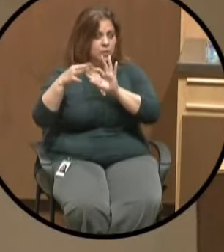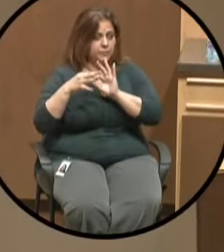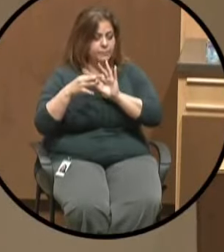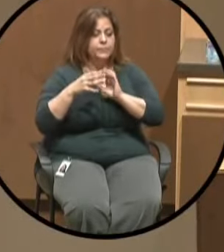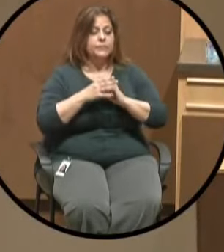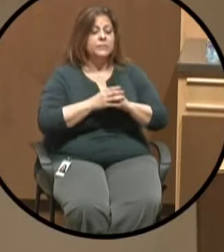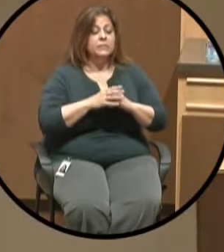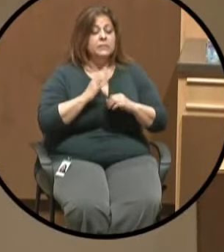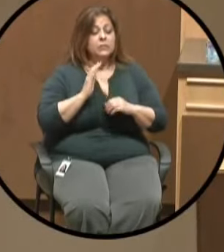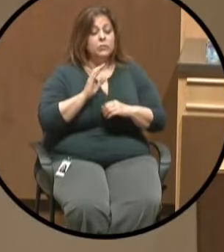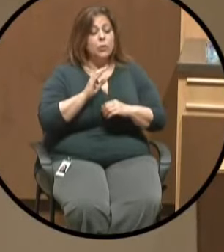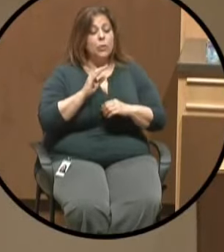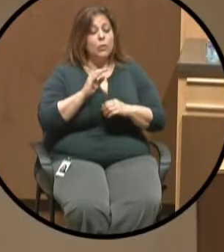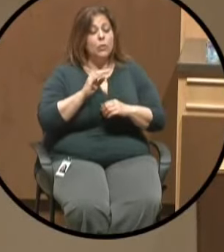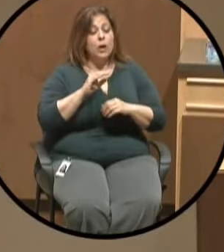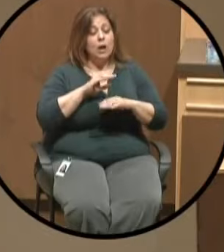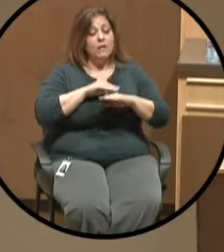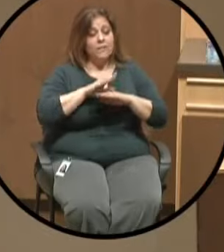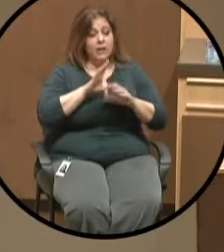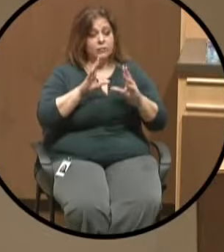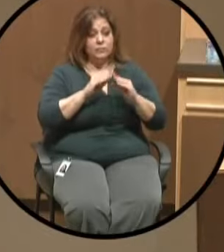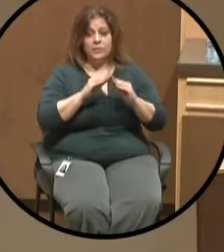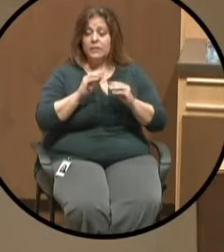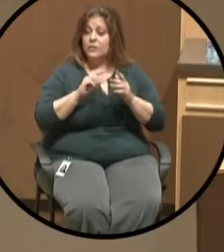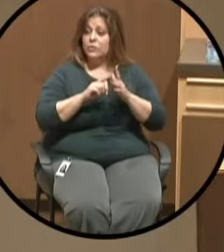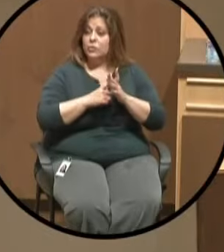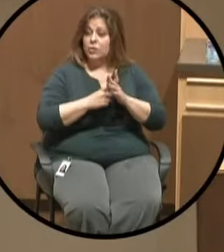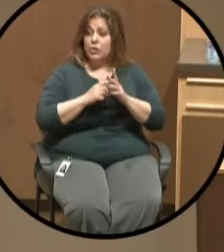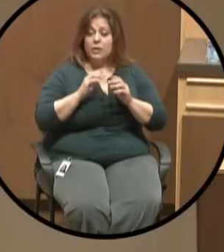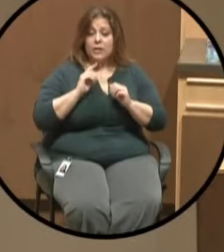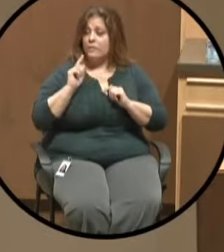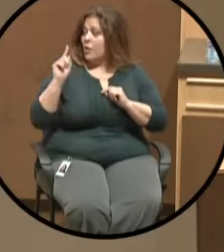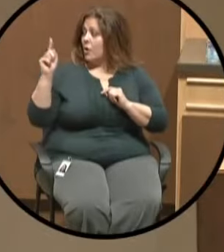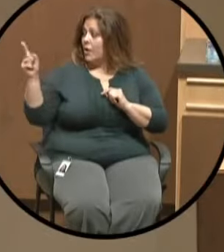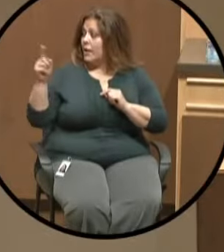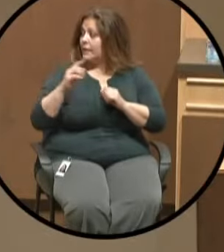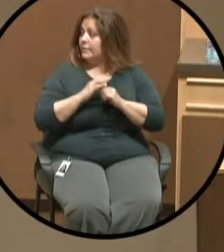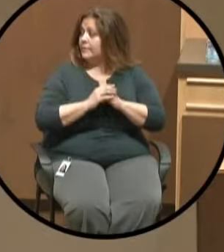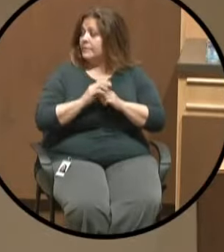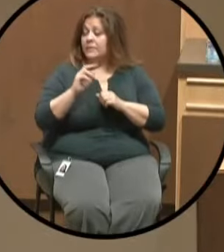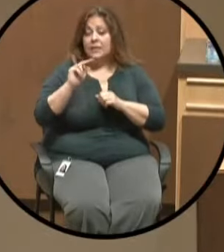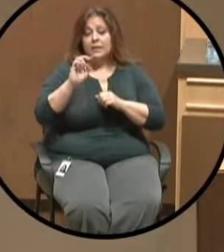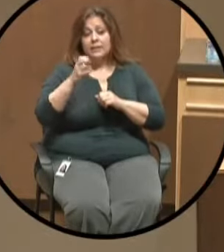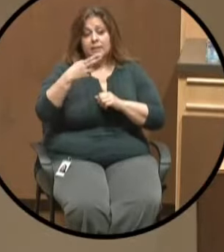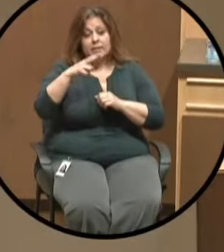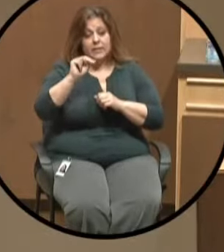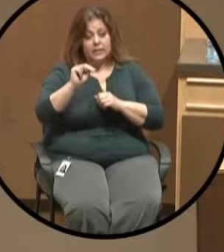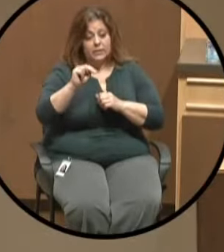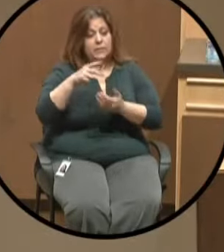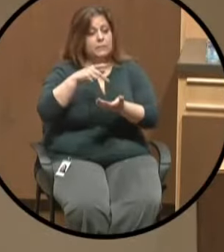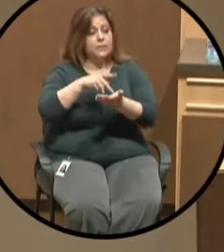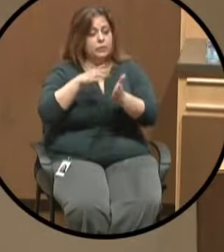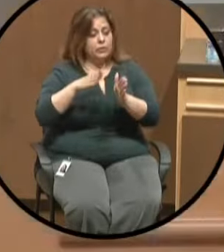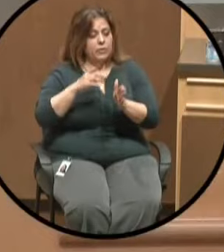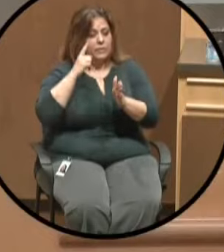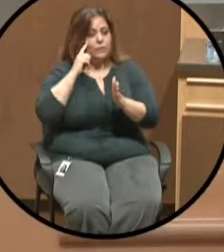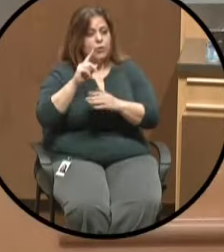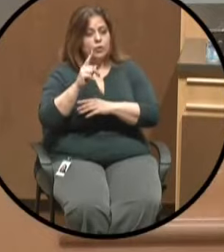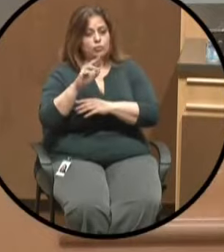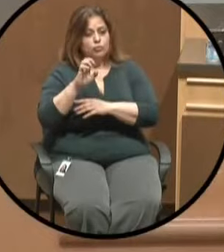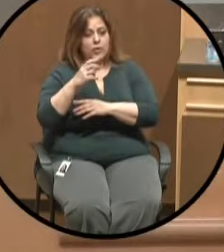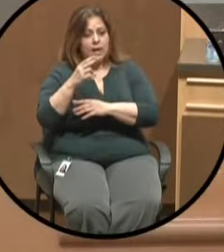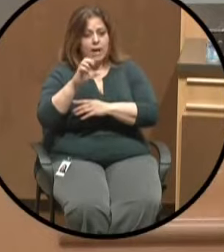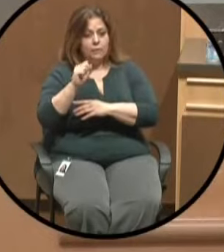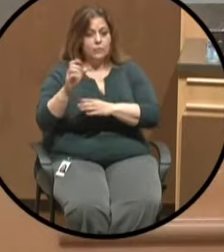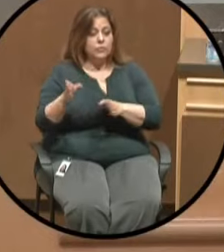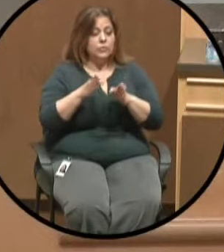Committee, starting on the far end of the dais, Dr. Annette Nielsen, pediatrician at Treehouse Pediatrics. Dr.